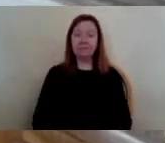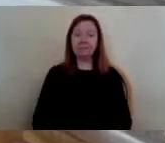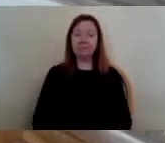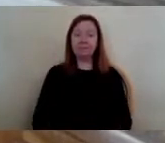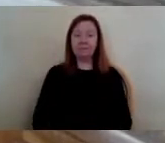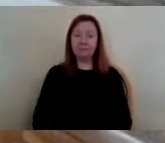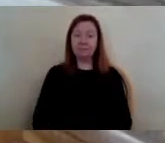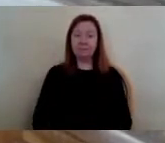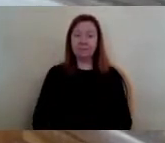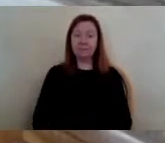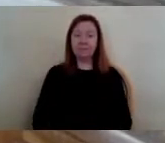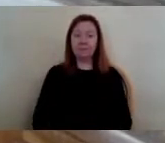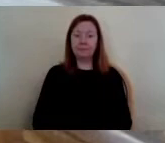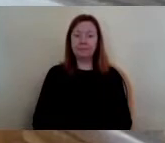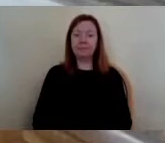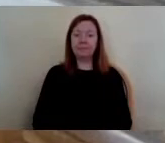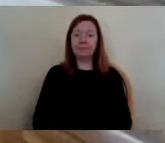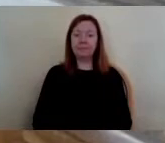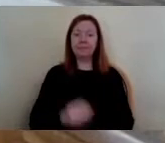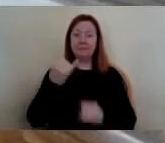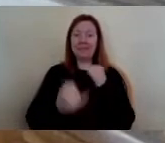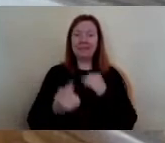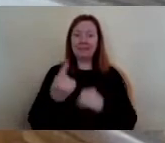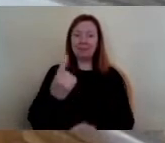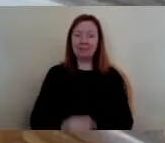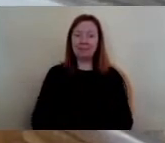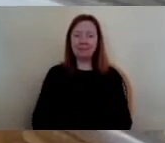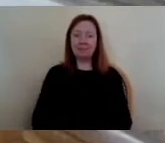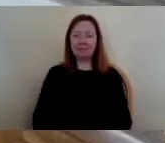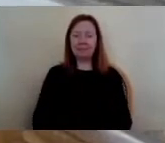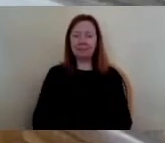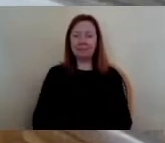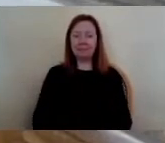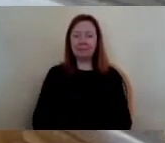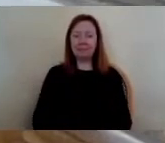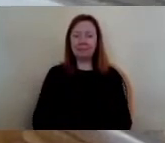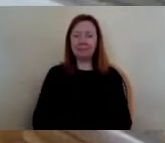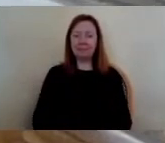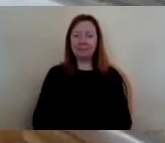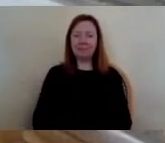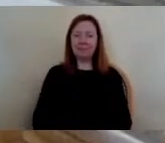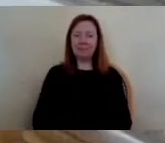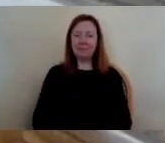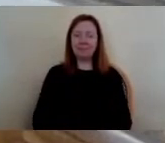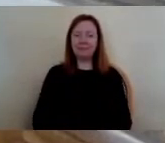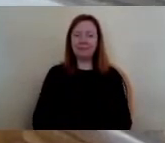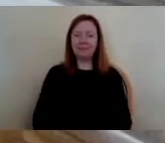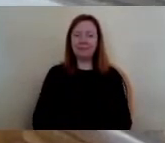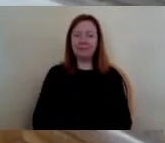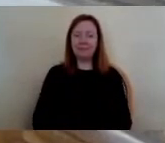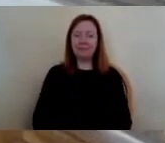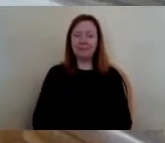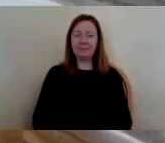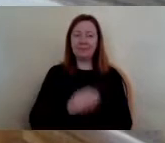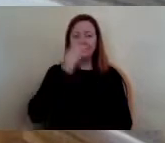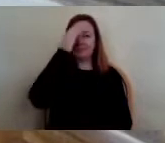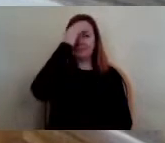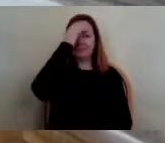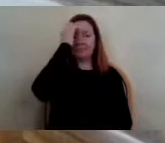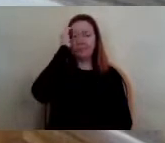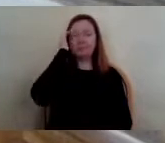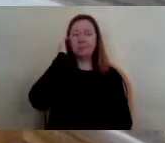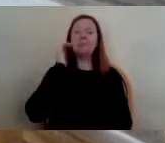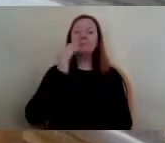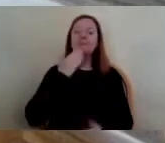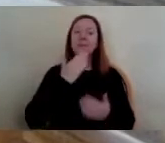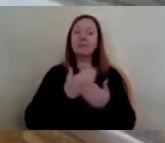out, and in. Last one, guys. Here we go. Here's up, and out, and in, and down.